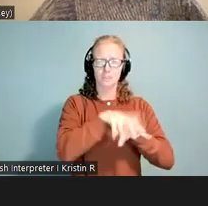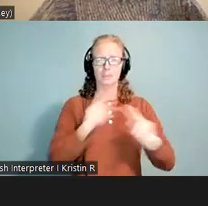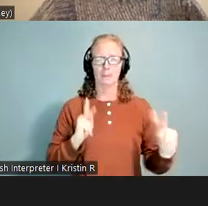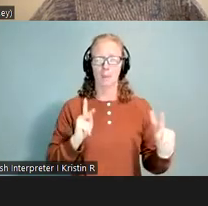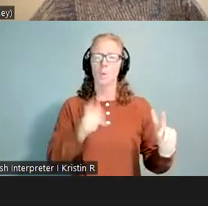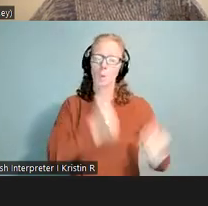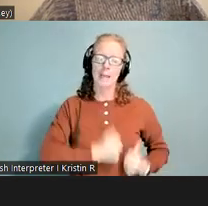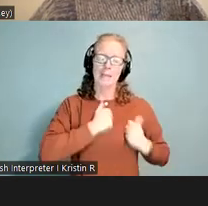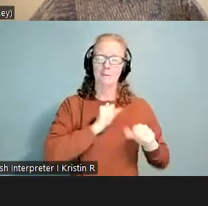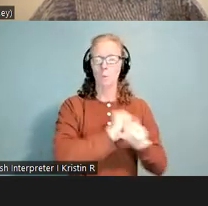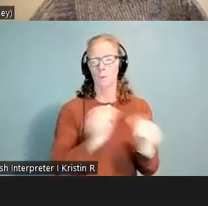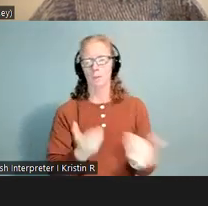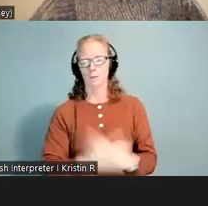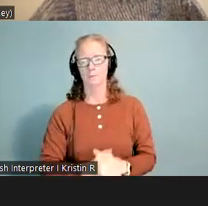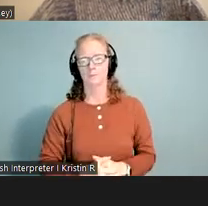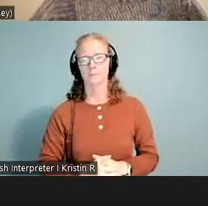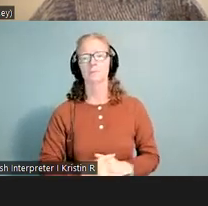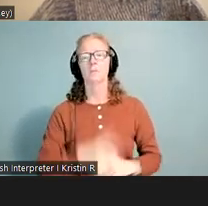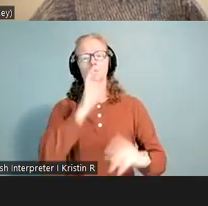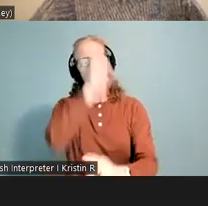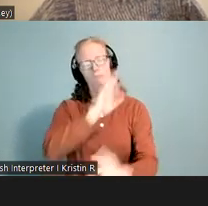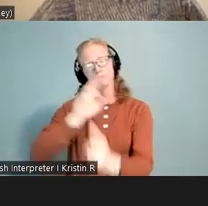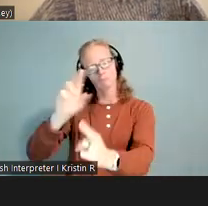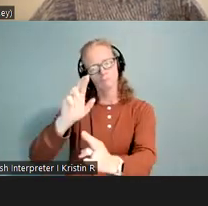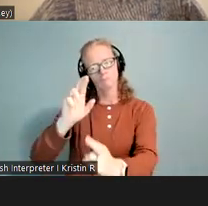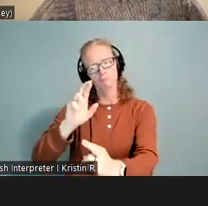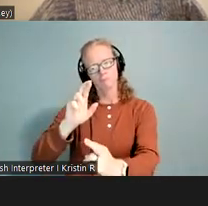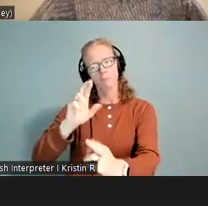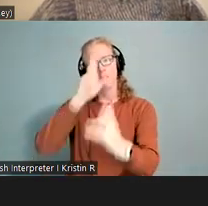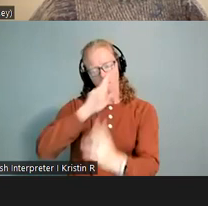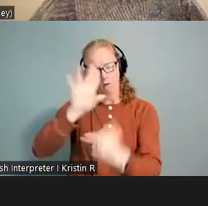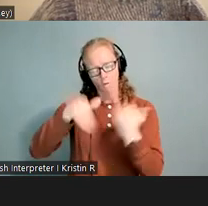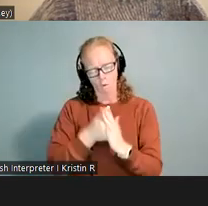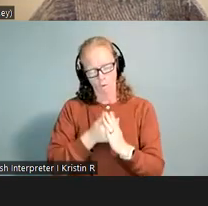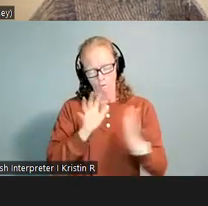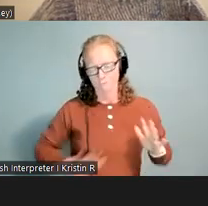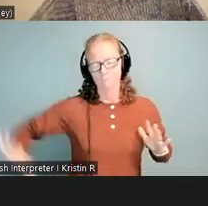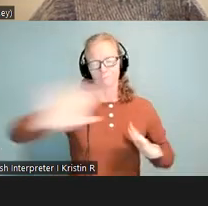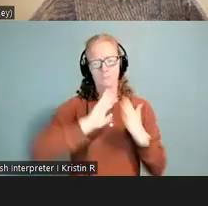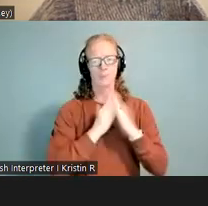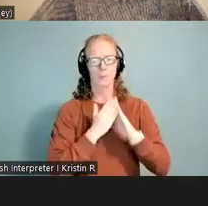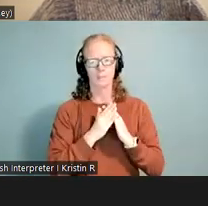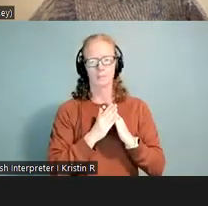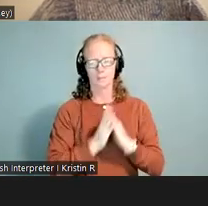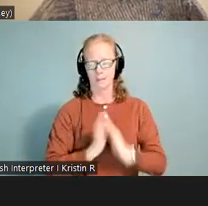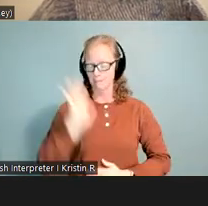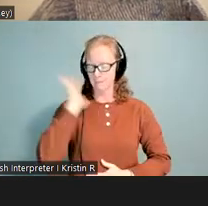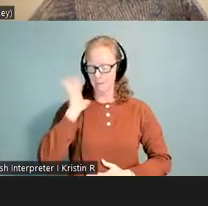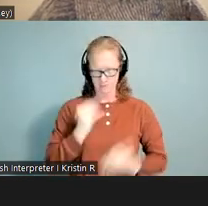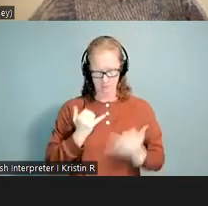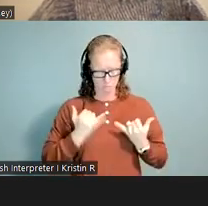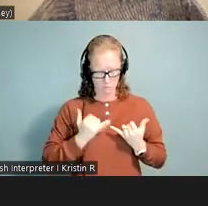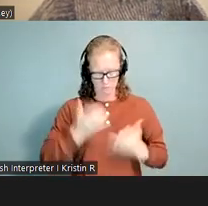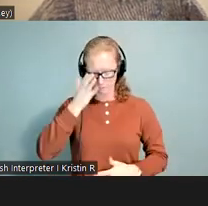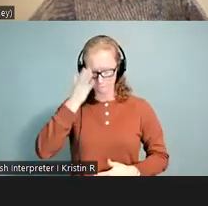continue to live and work here. We respectfully acknowledge and honor all Indigenous communities, past, present,